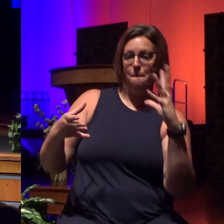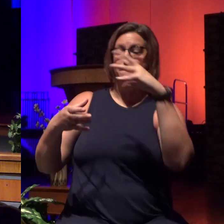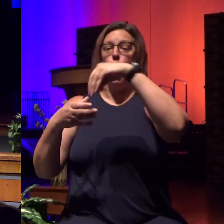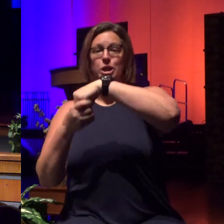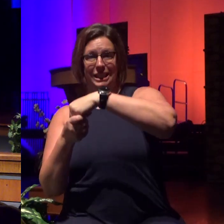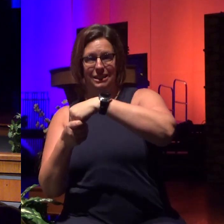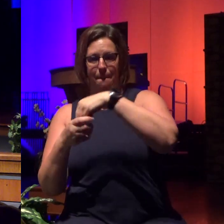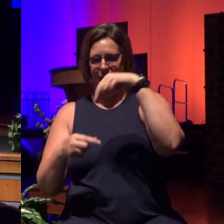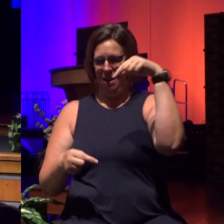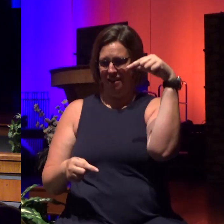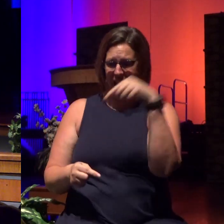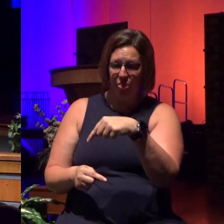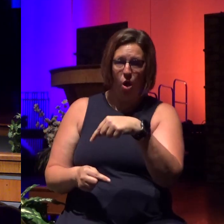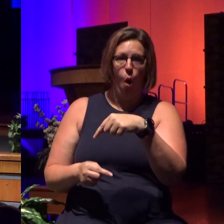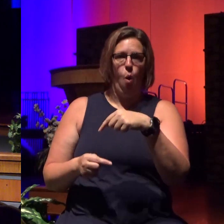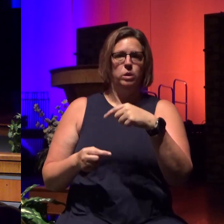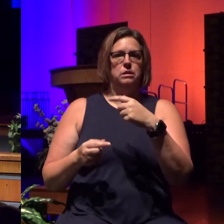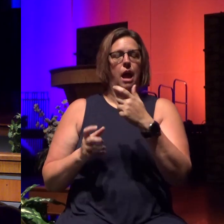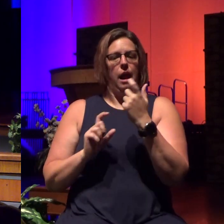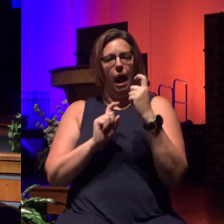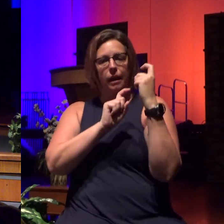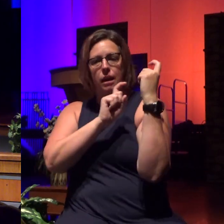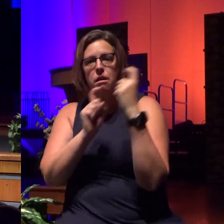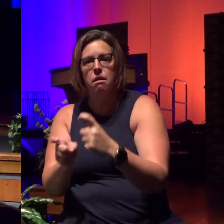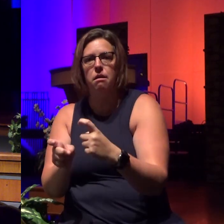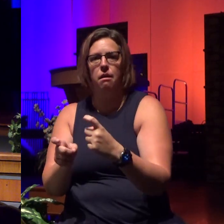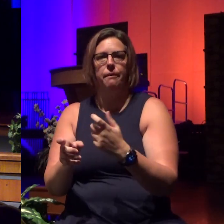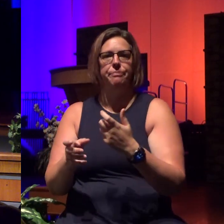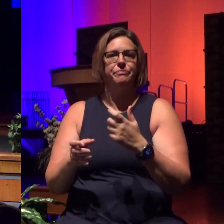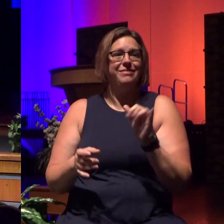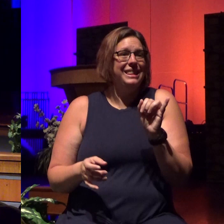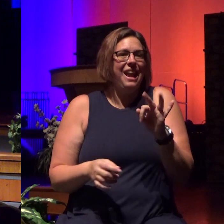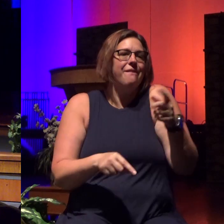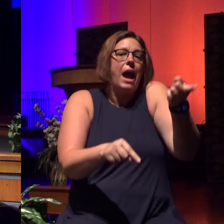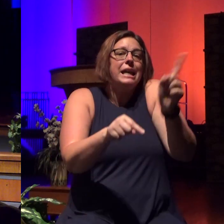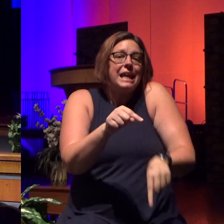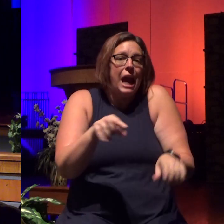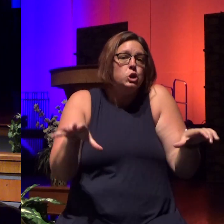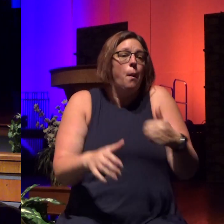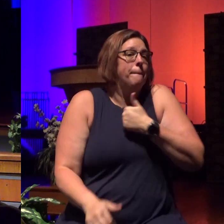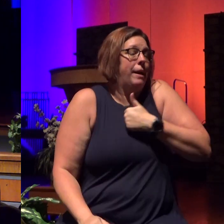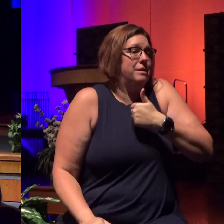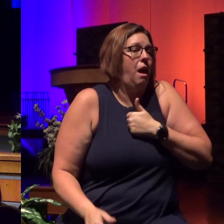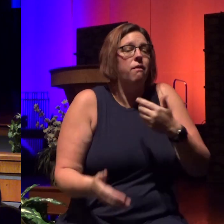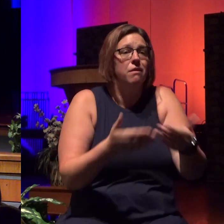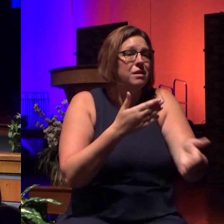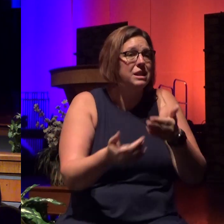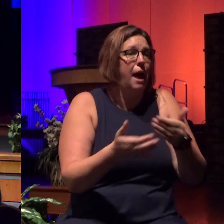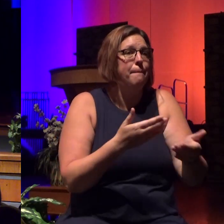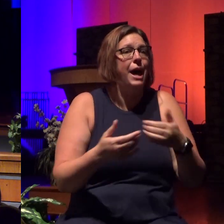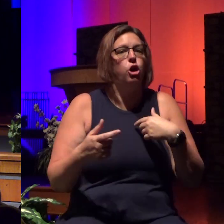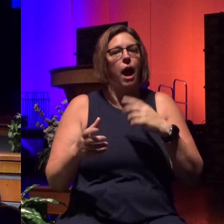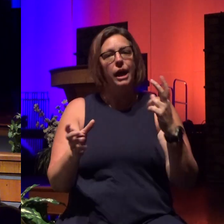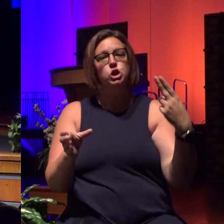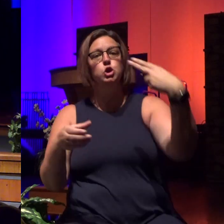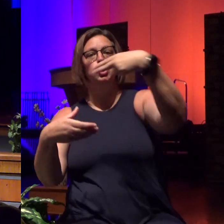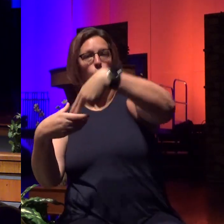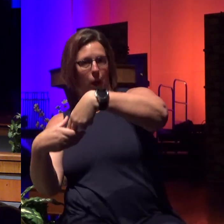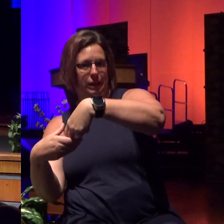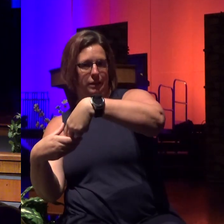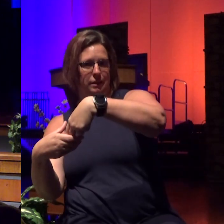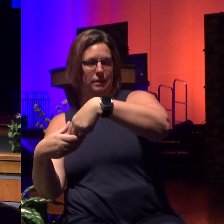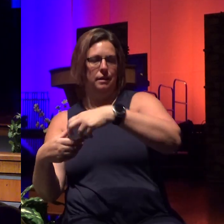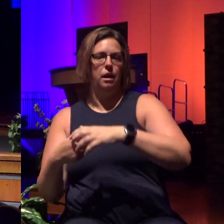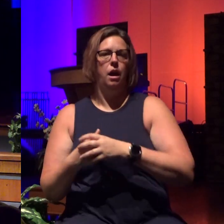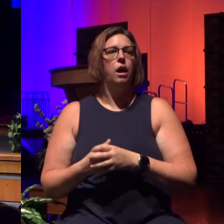be a contribution and be a difference maker, even if I can't do things by myself, but do things with other people? Indeed,